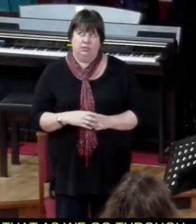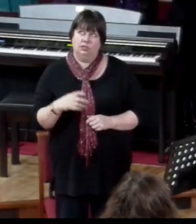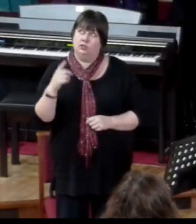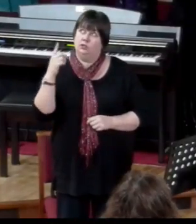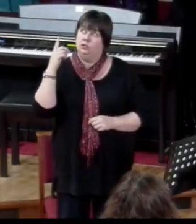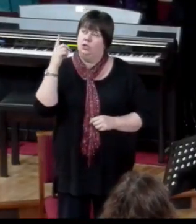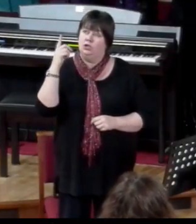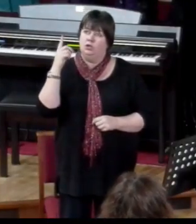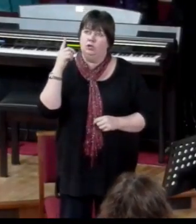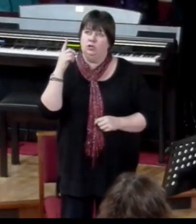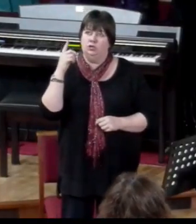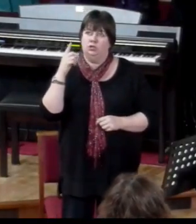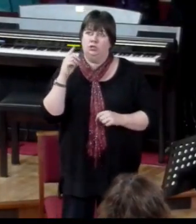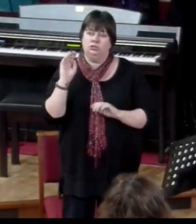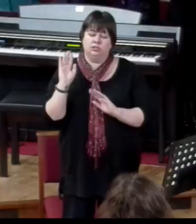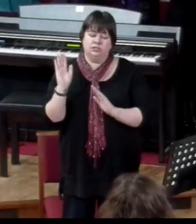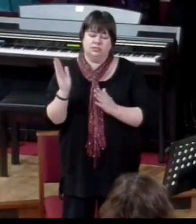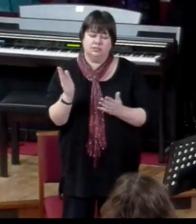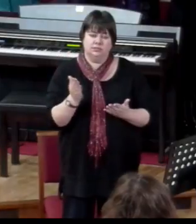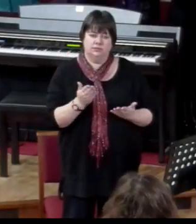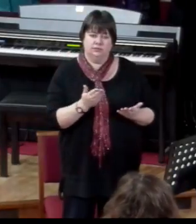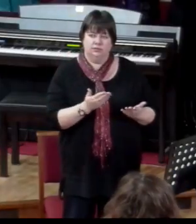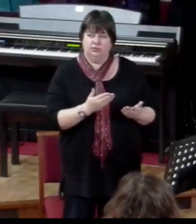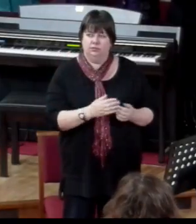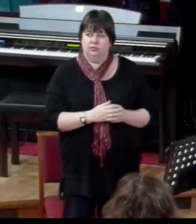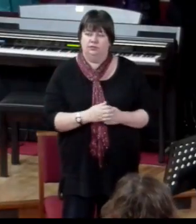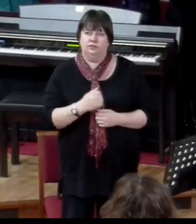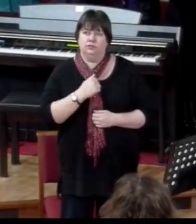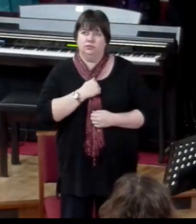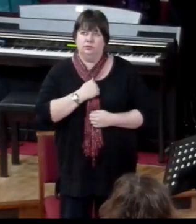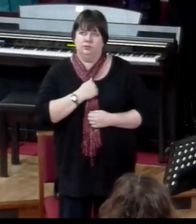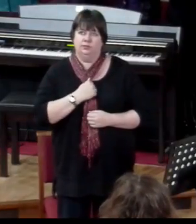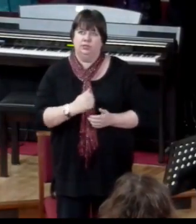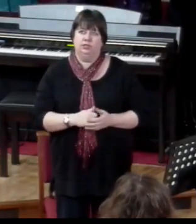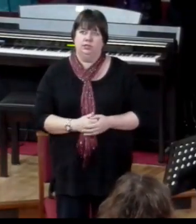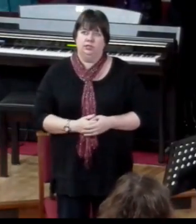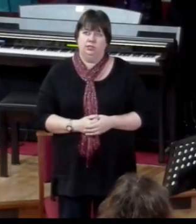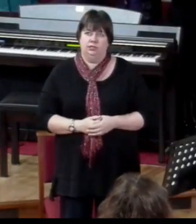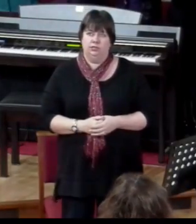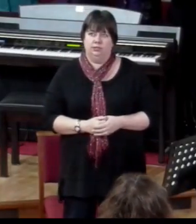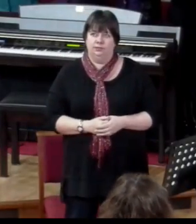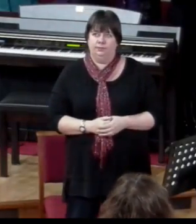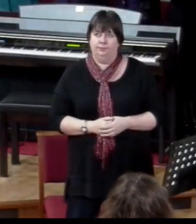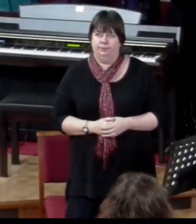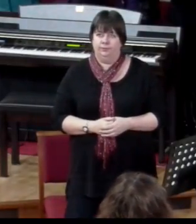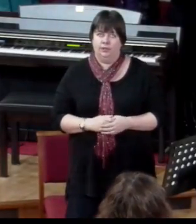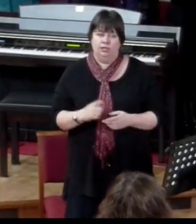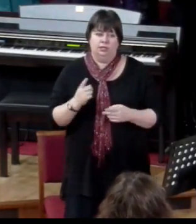Thank you.